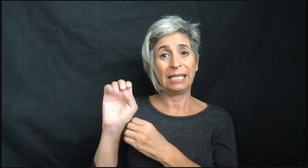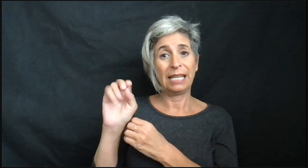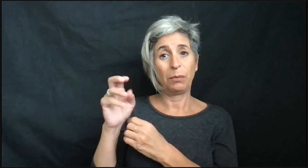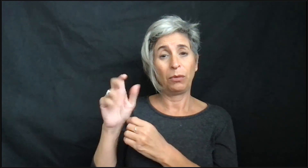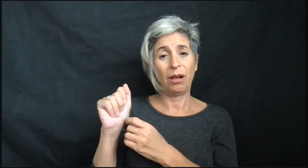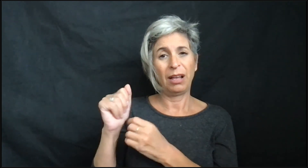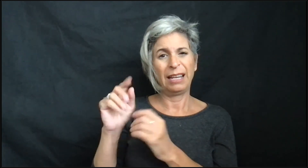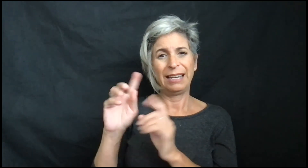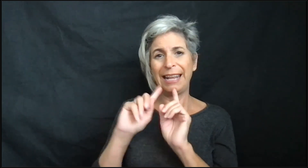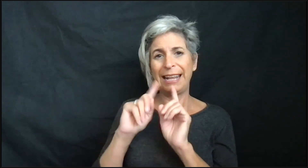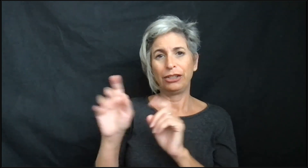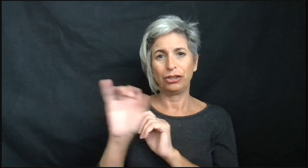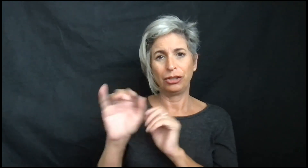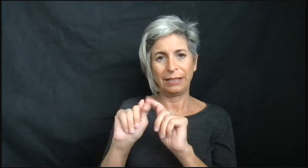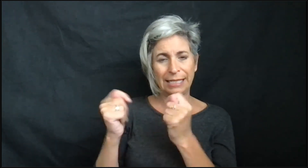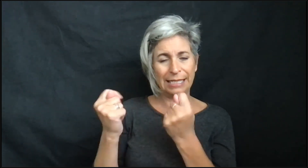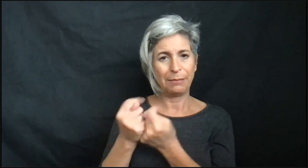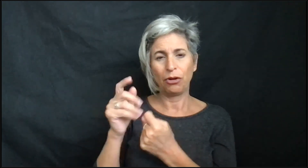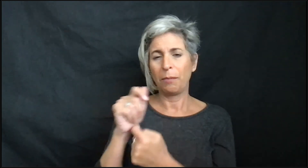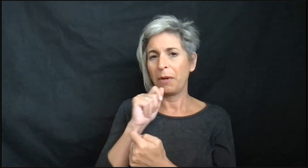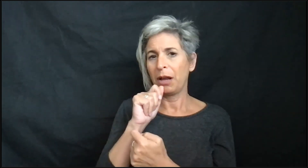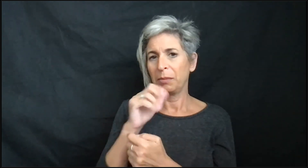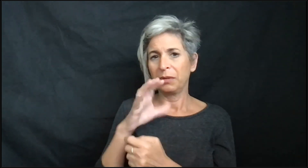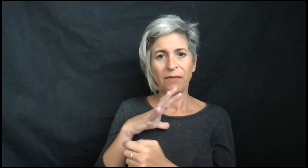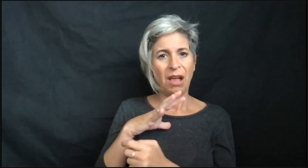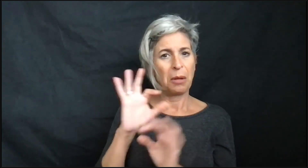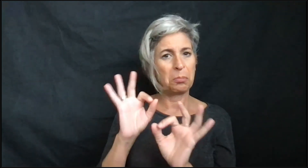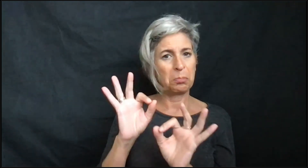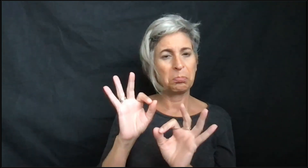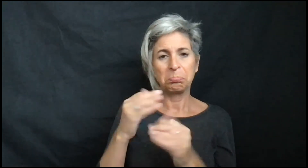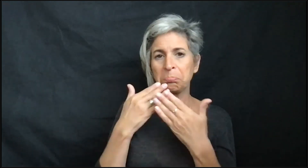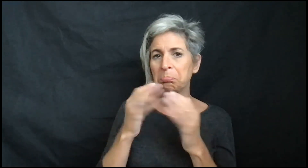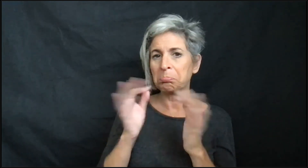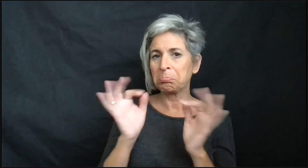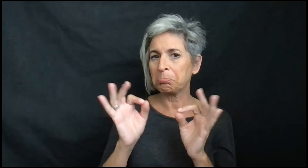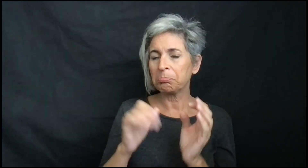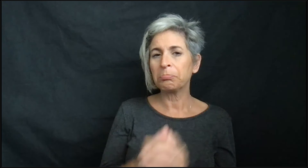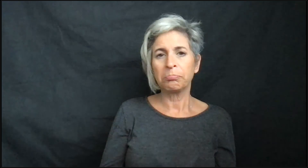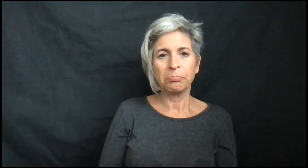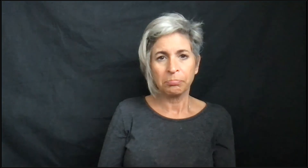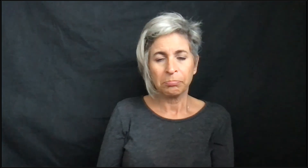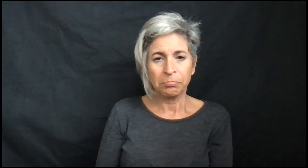team. Her microphone seems to be working really well.